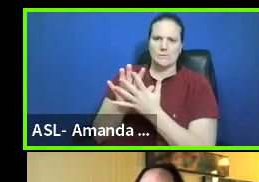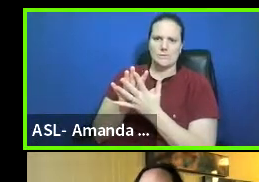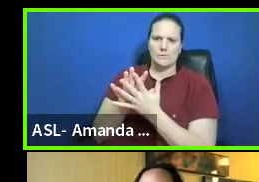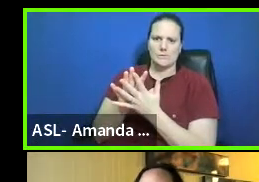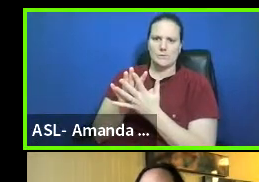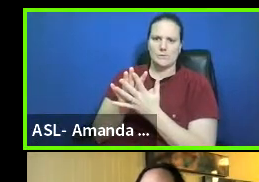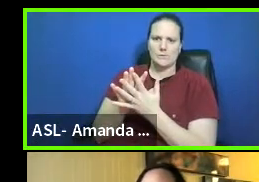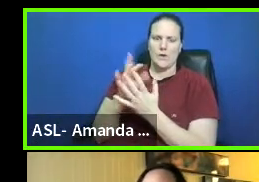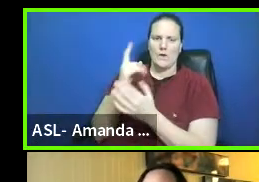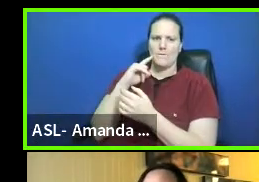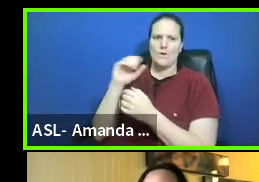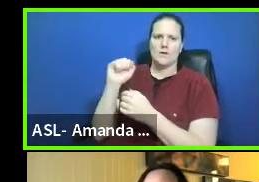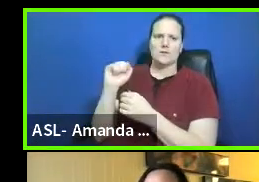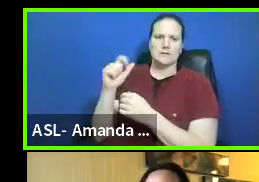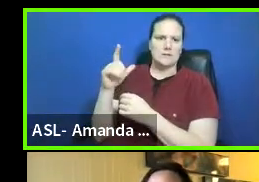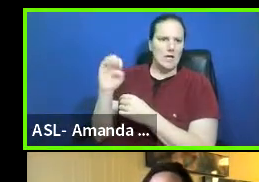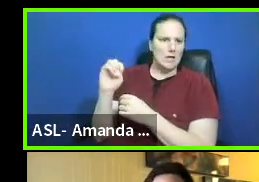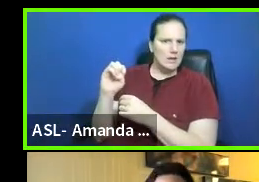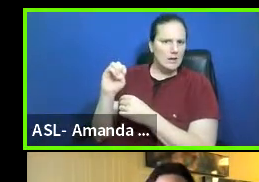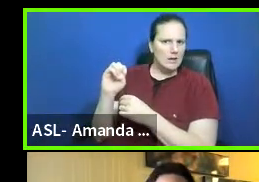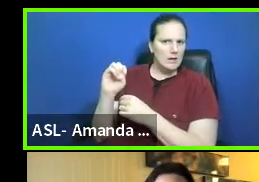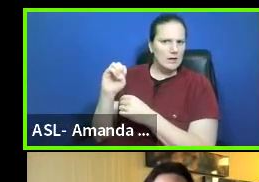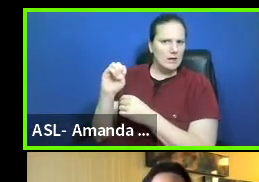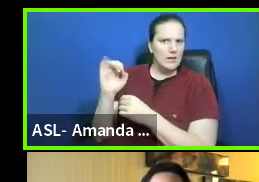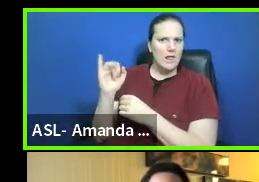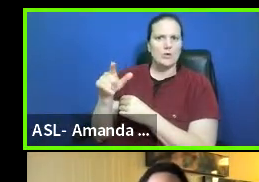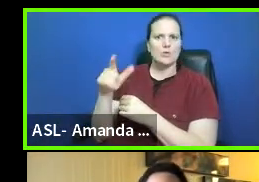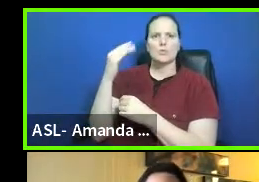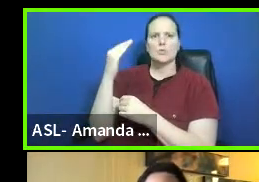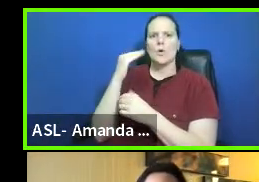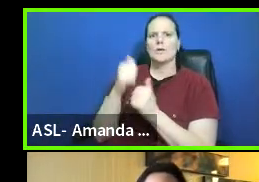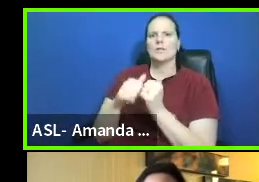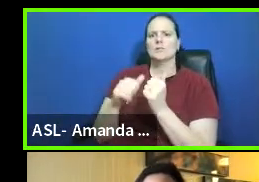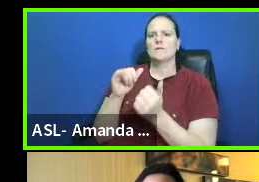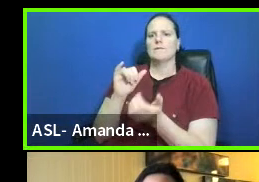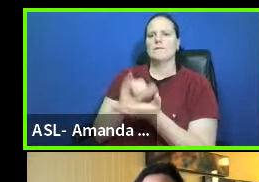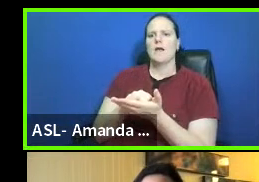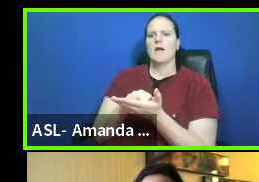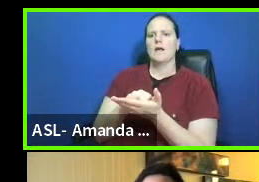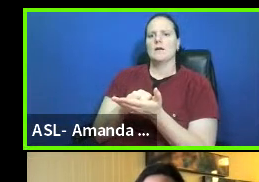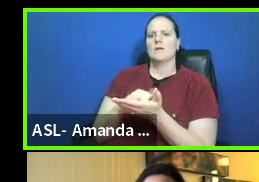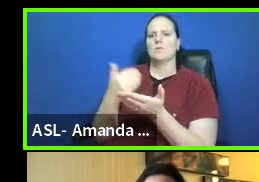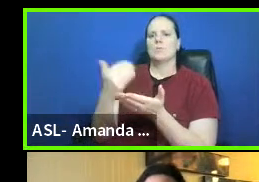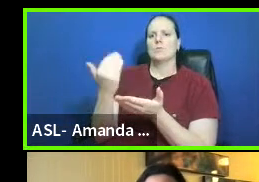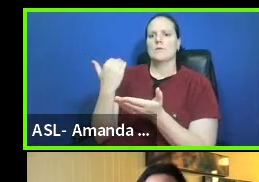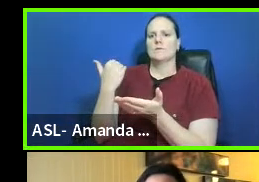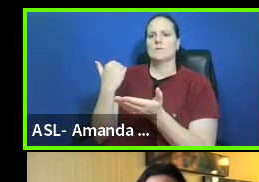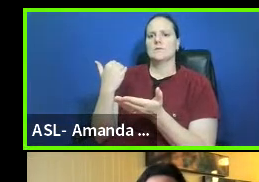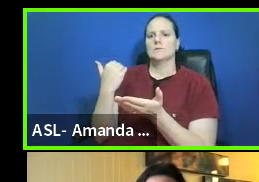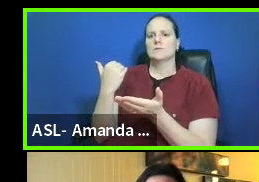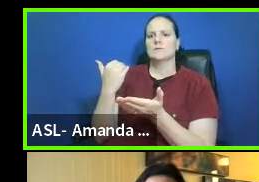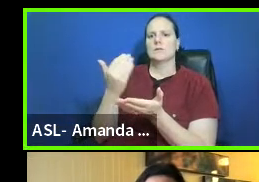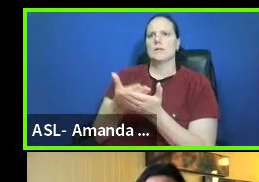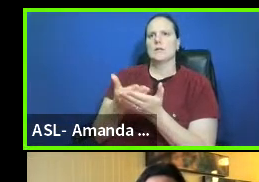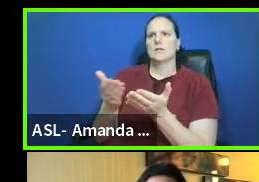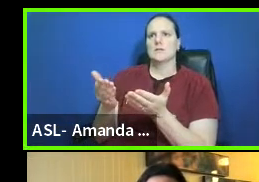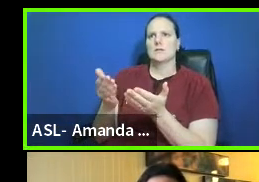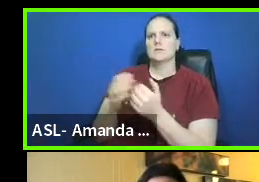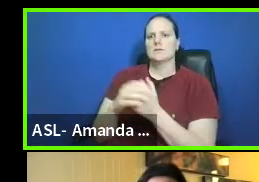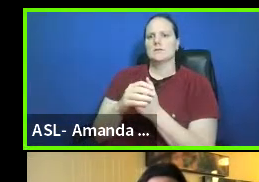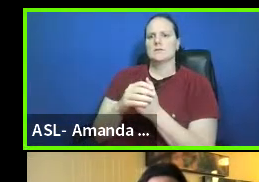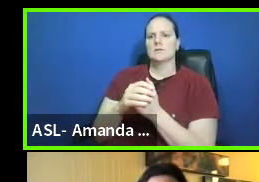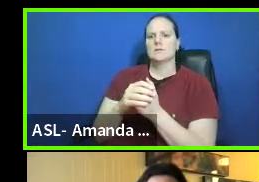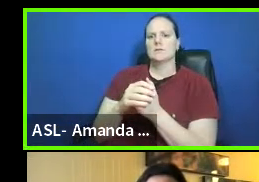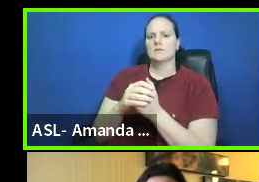first feel. As you know, each of those types of 3D simulations,